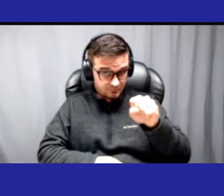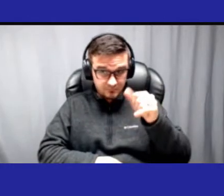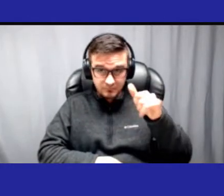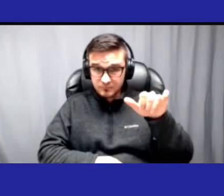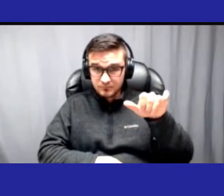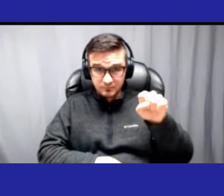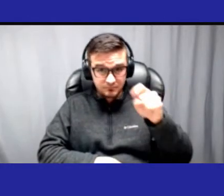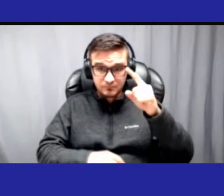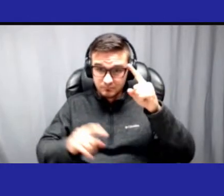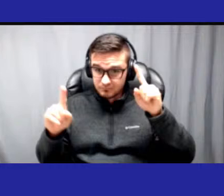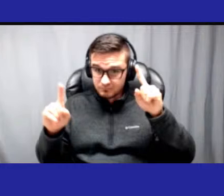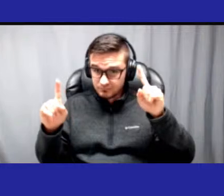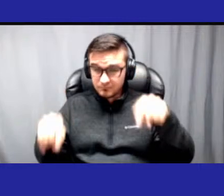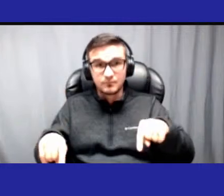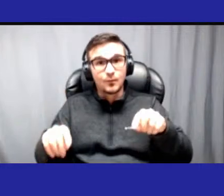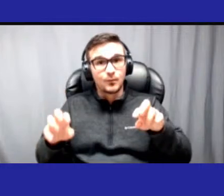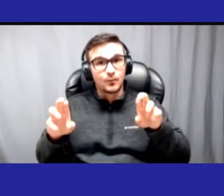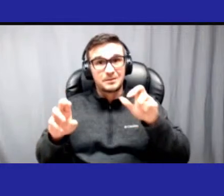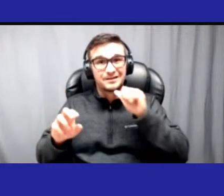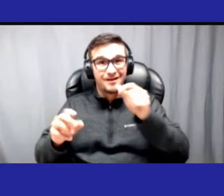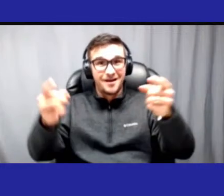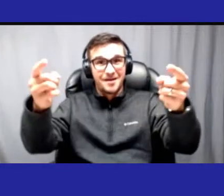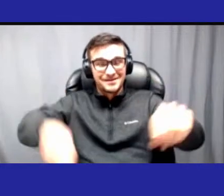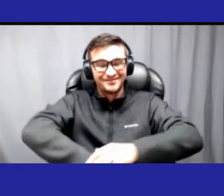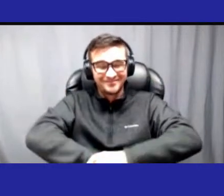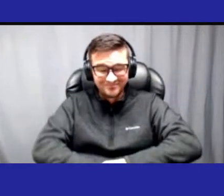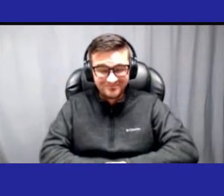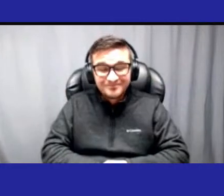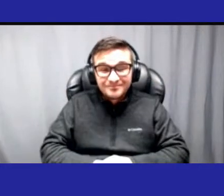doesn't happen. Fabulous preparation. Well said.